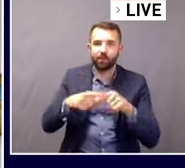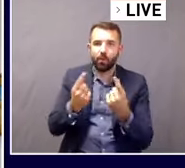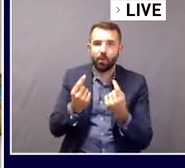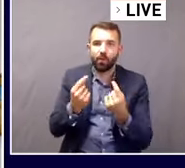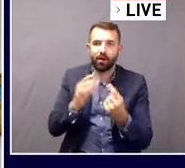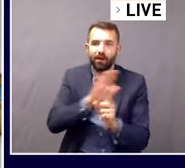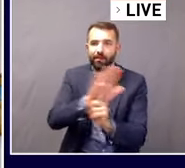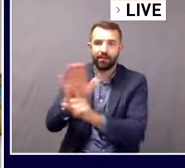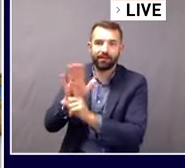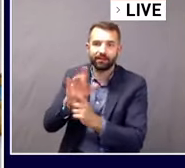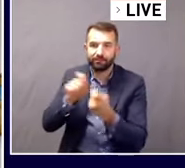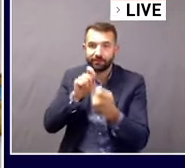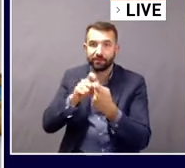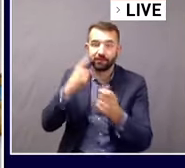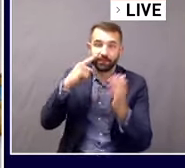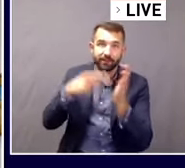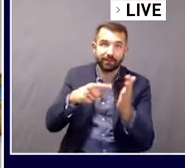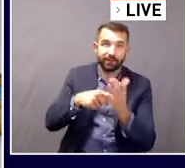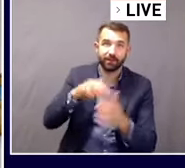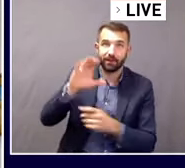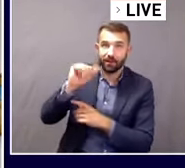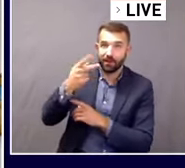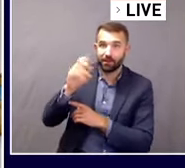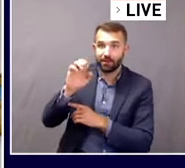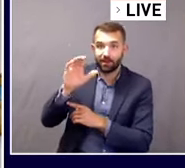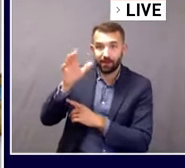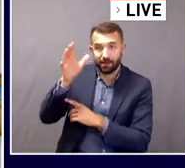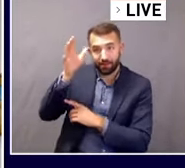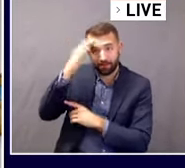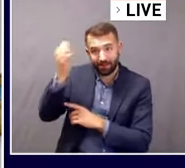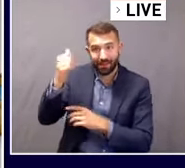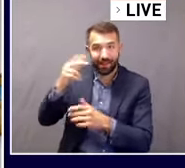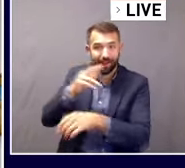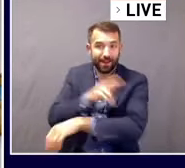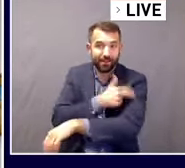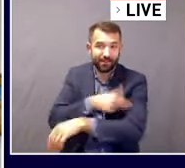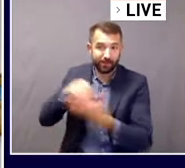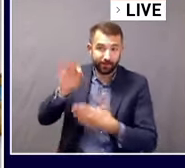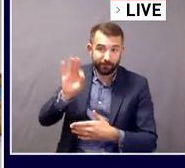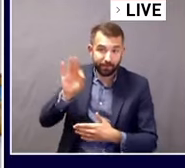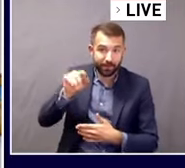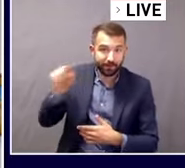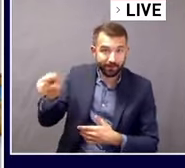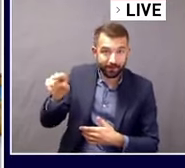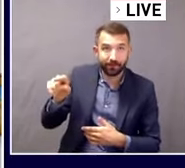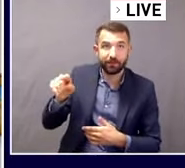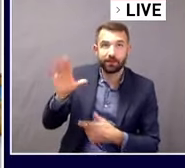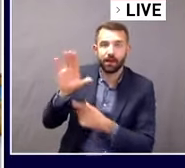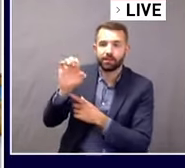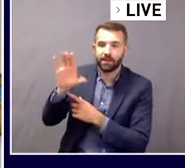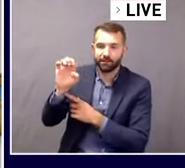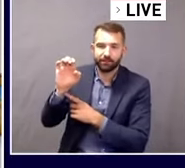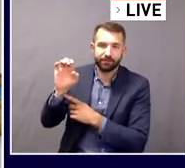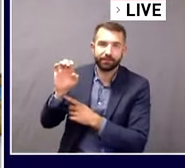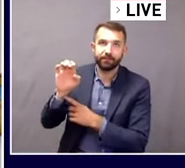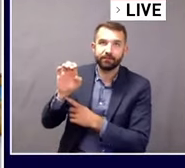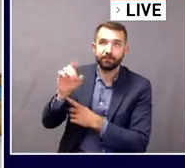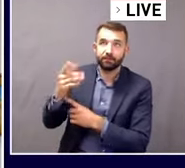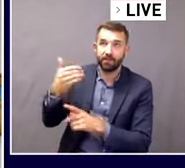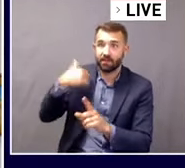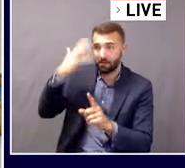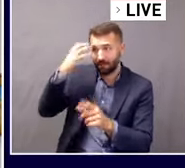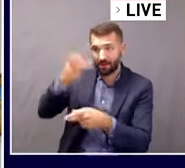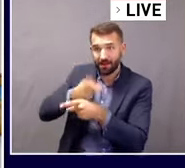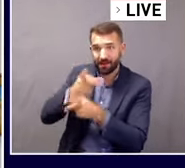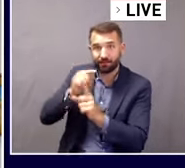Cape Memory Care, which we contended with back in Cape Elizabeth, that was a memory care facility. Individuals there were suffering